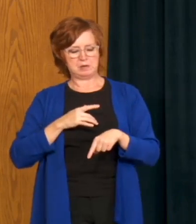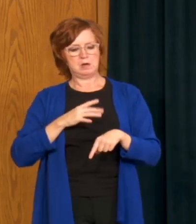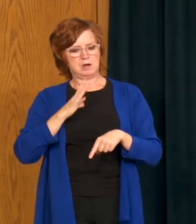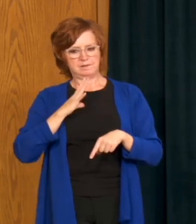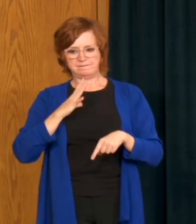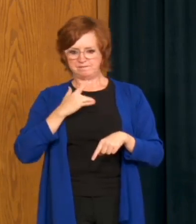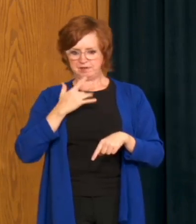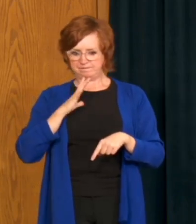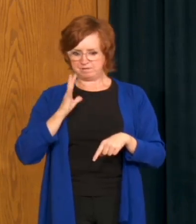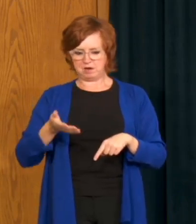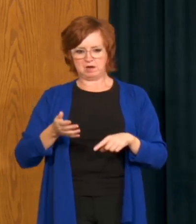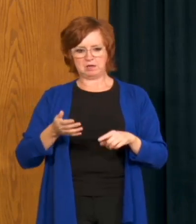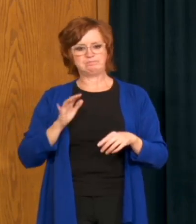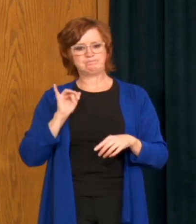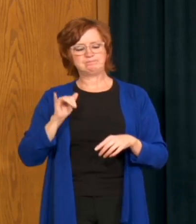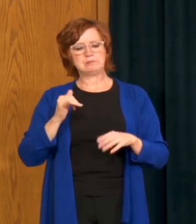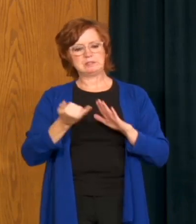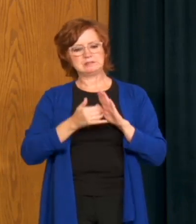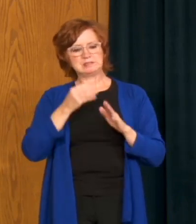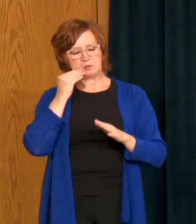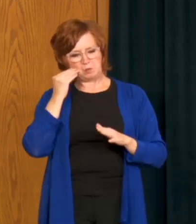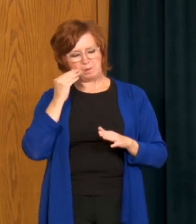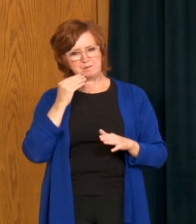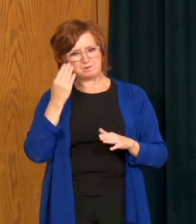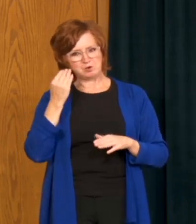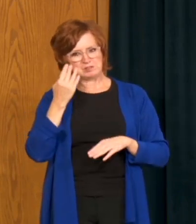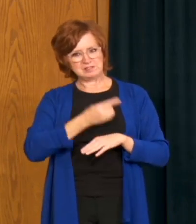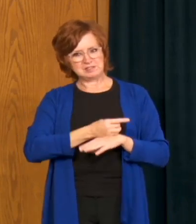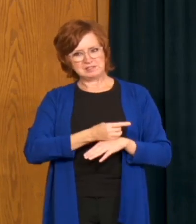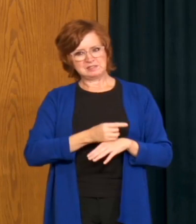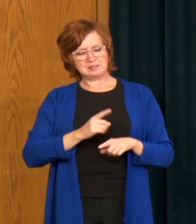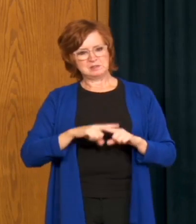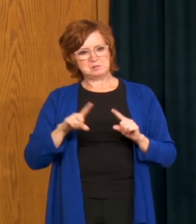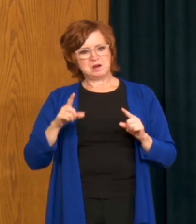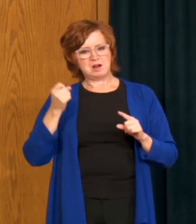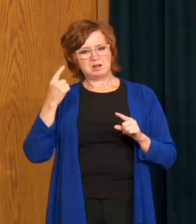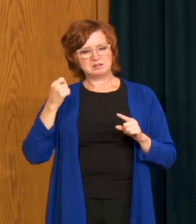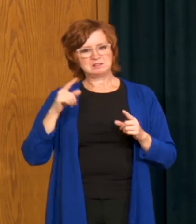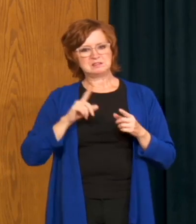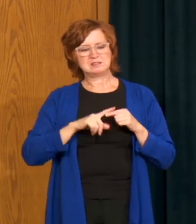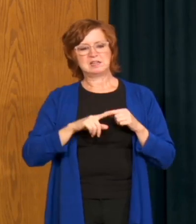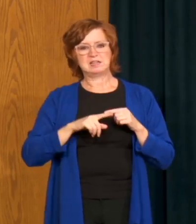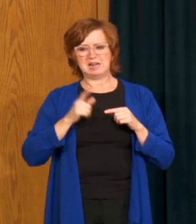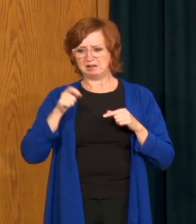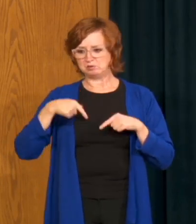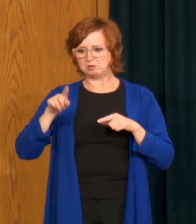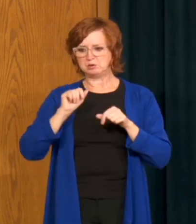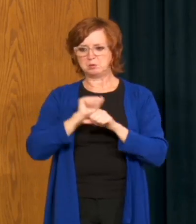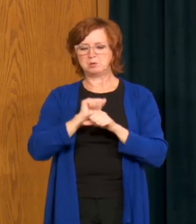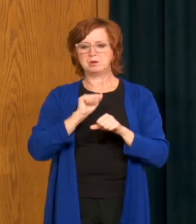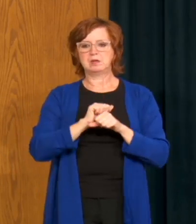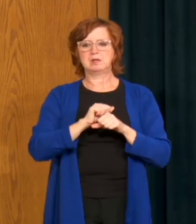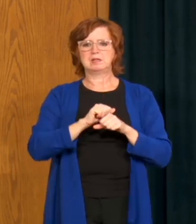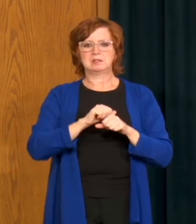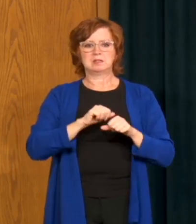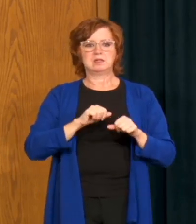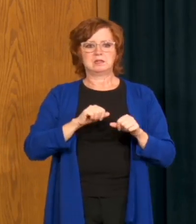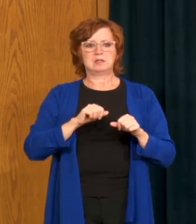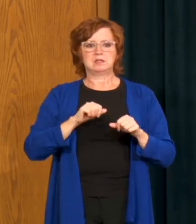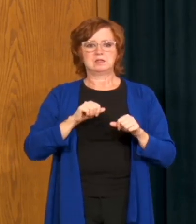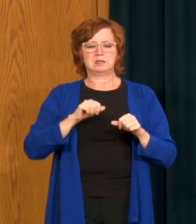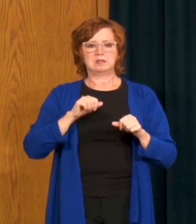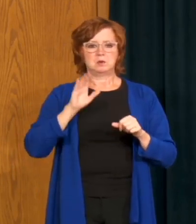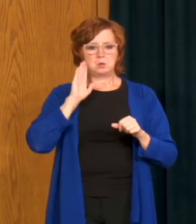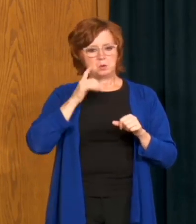cases, especially if you need to get to work, the test will be done and prioritized, for example, in healthcare or